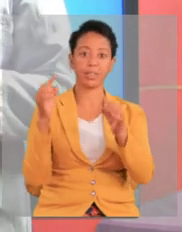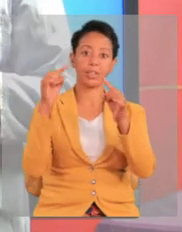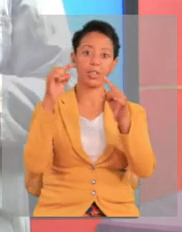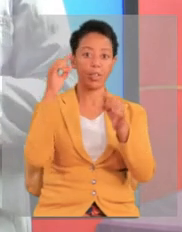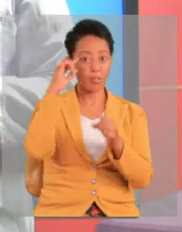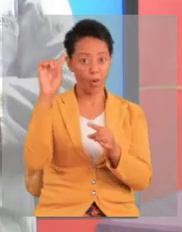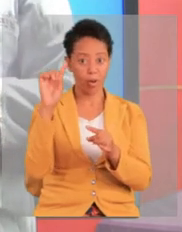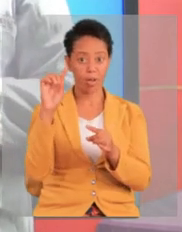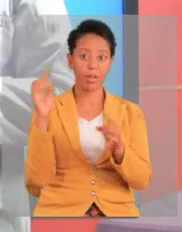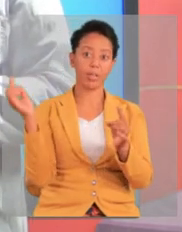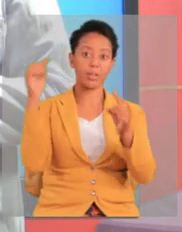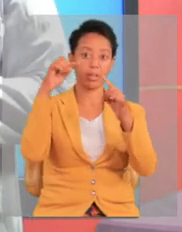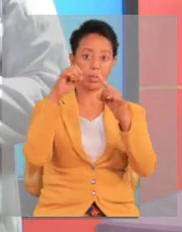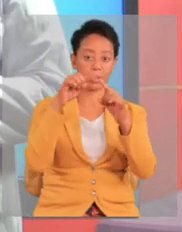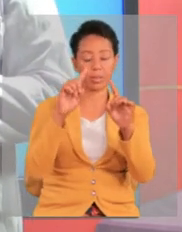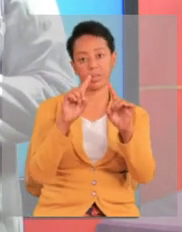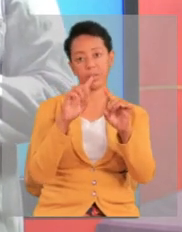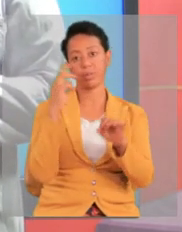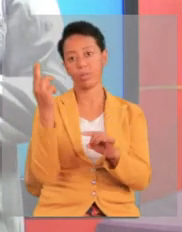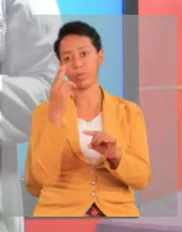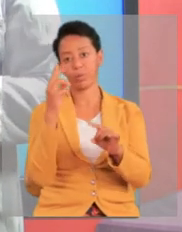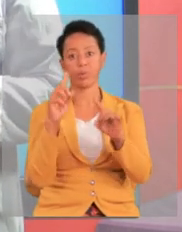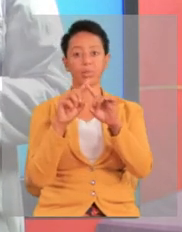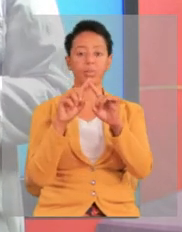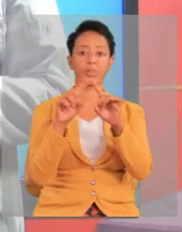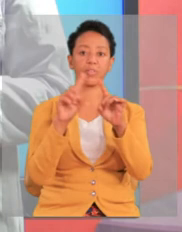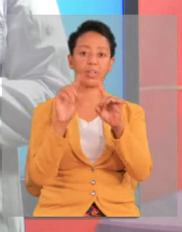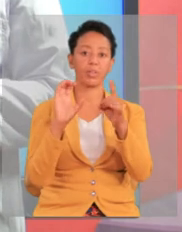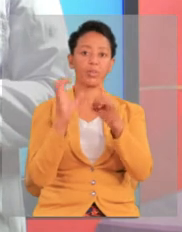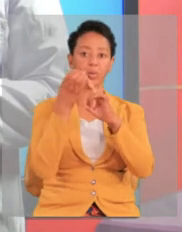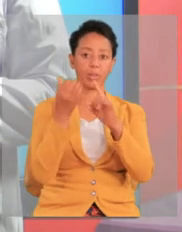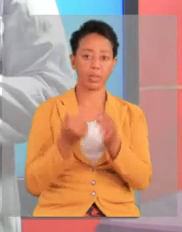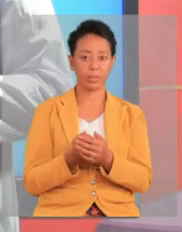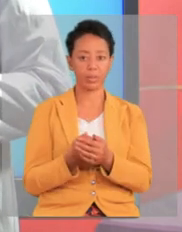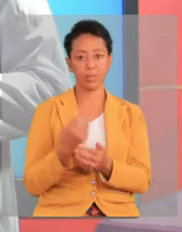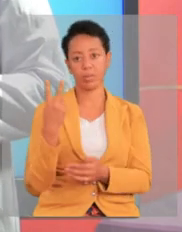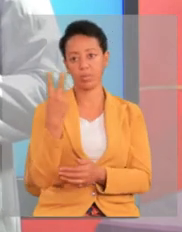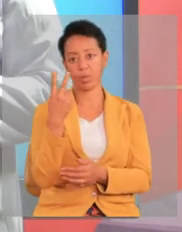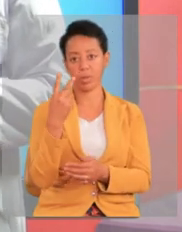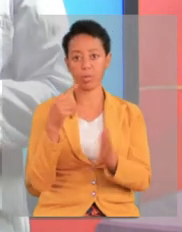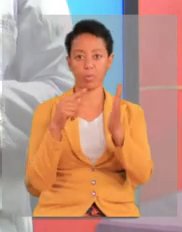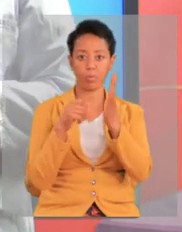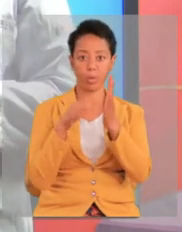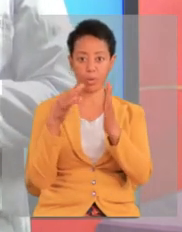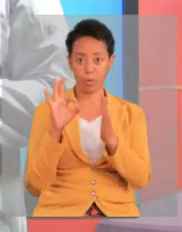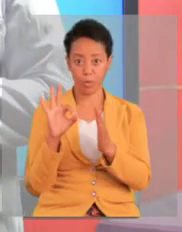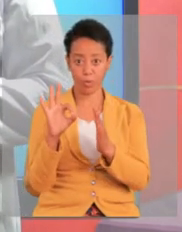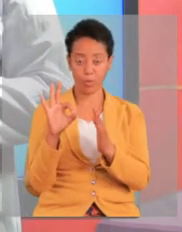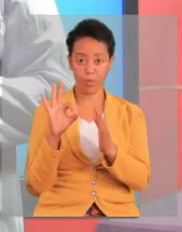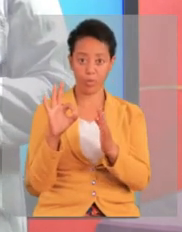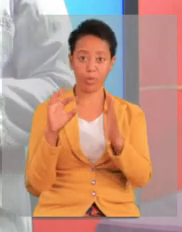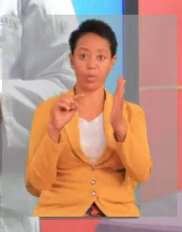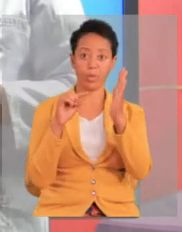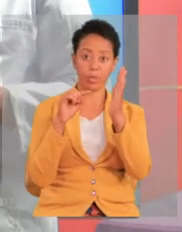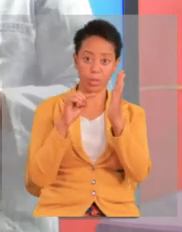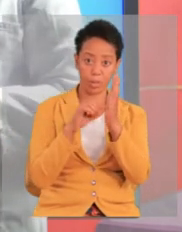can be used in different contexts. They both are same. There is a point of time in the case of what? Since, and